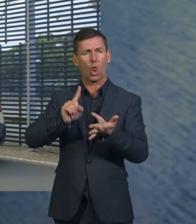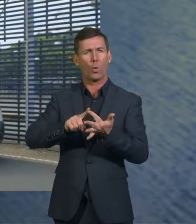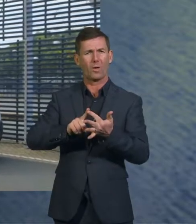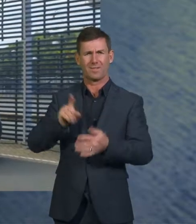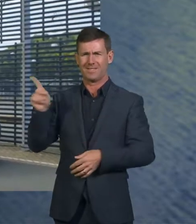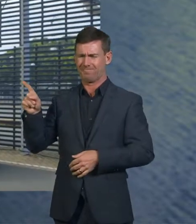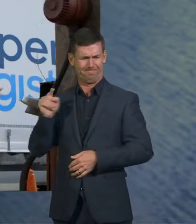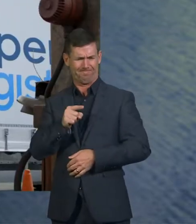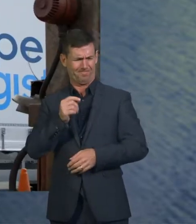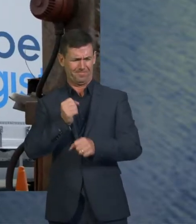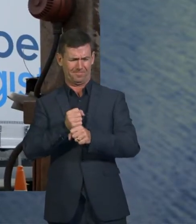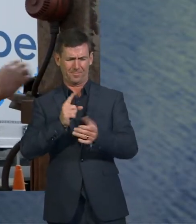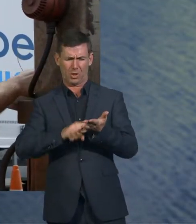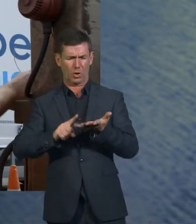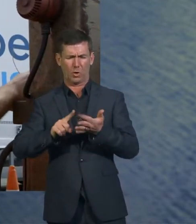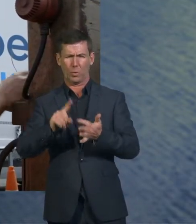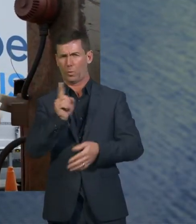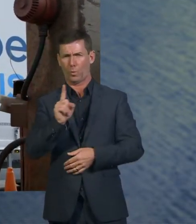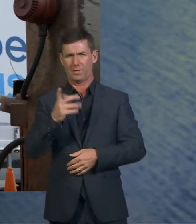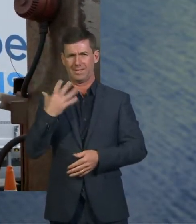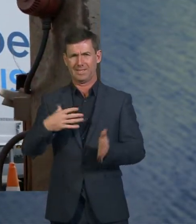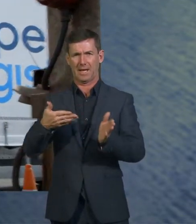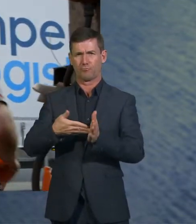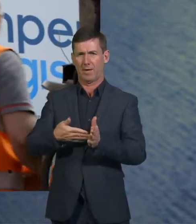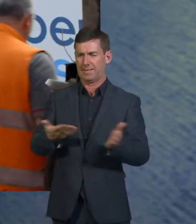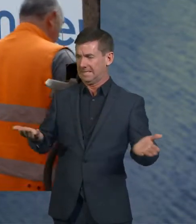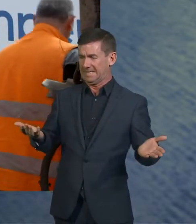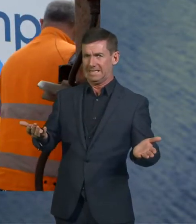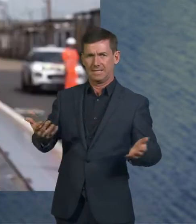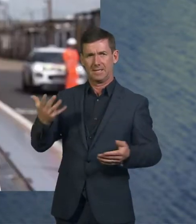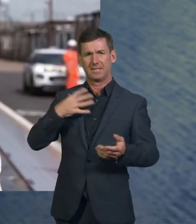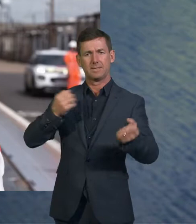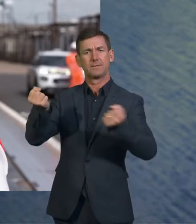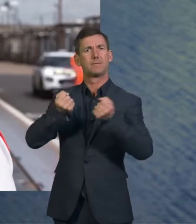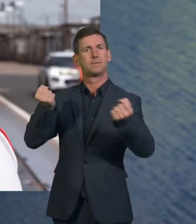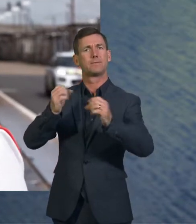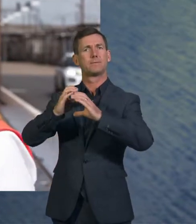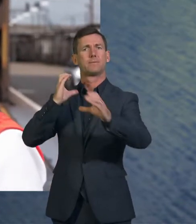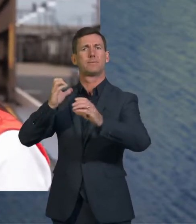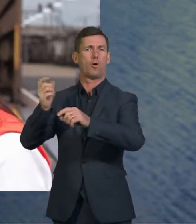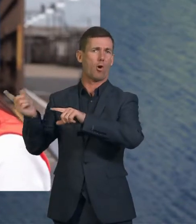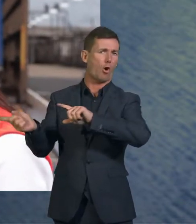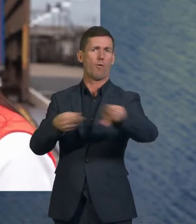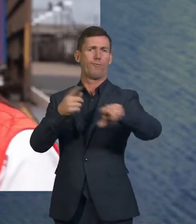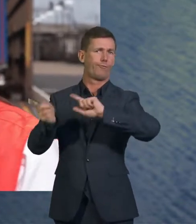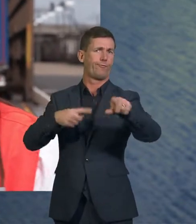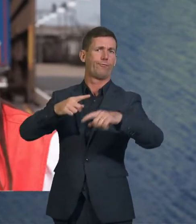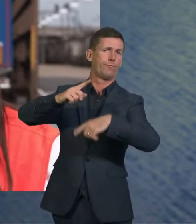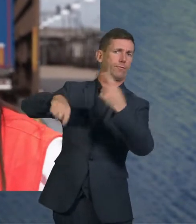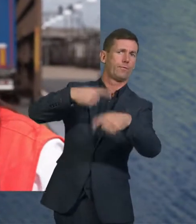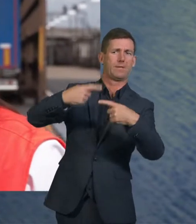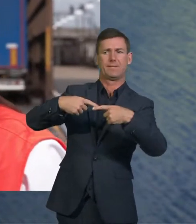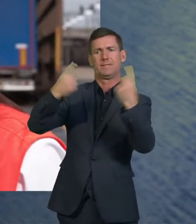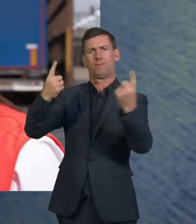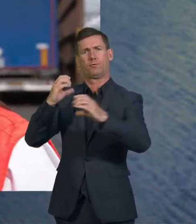je ne sais quoi. So we've got to recirculation because they won't send it because there's too much problems with the brakes from that lorry hitting it. So if we want to get in the car,